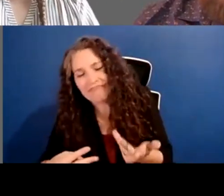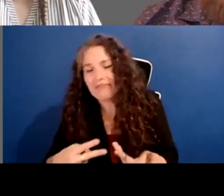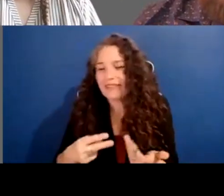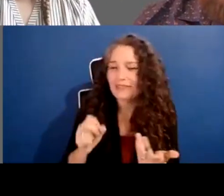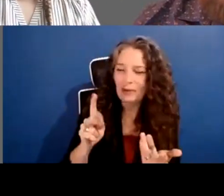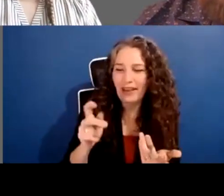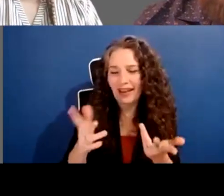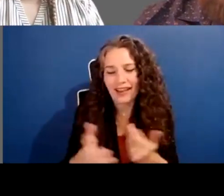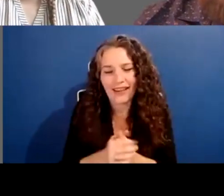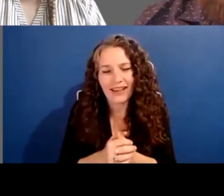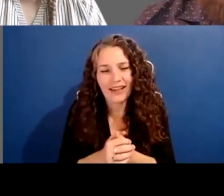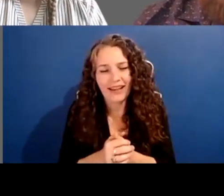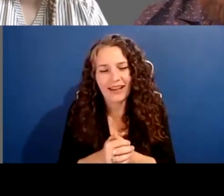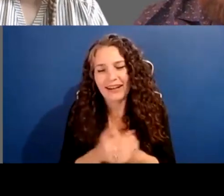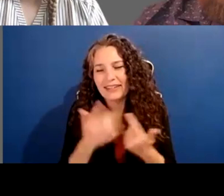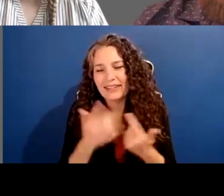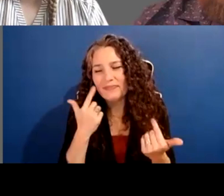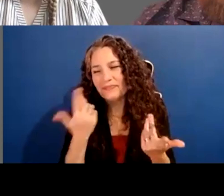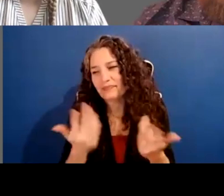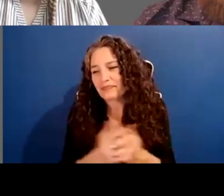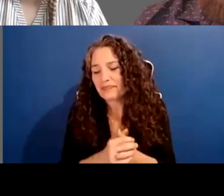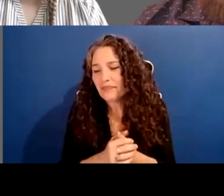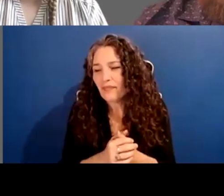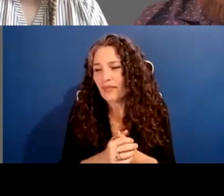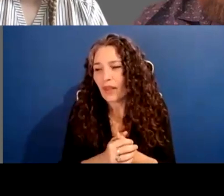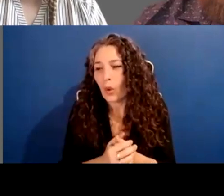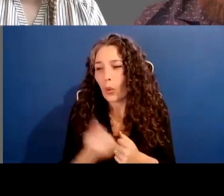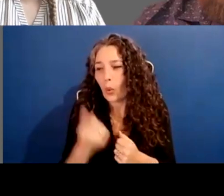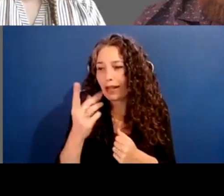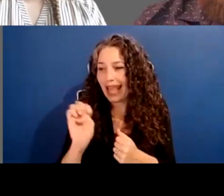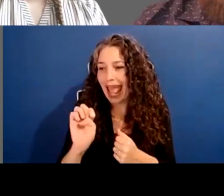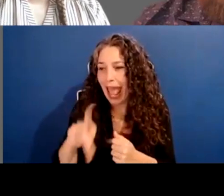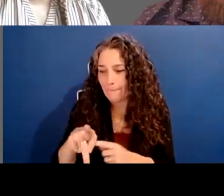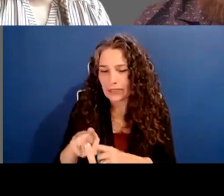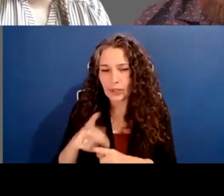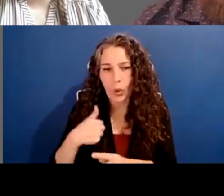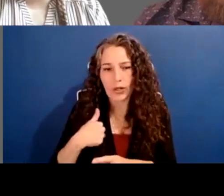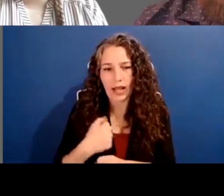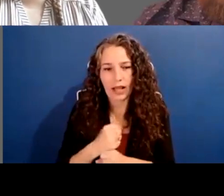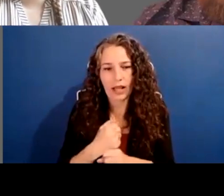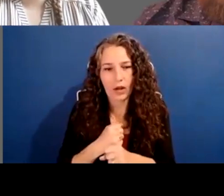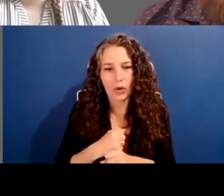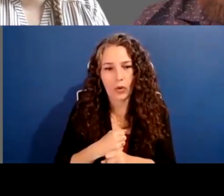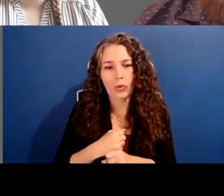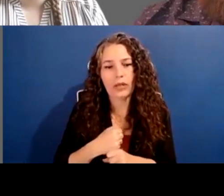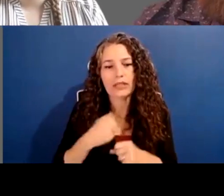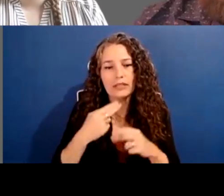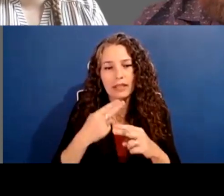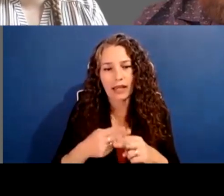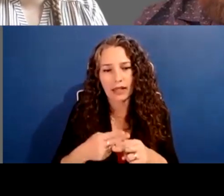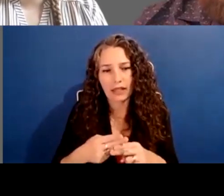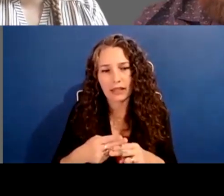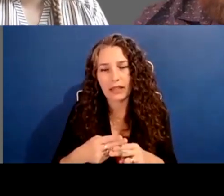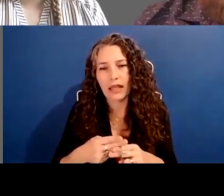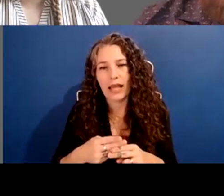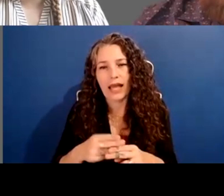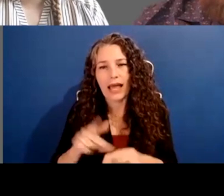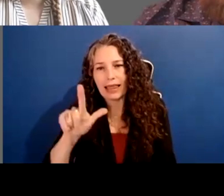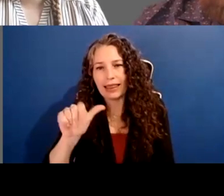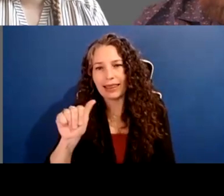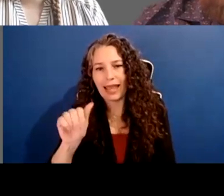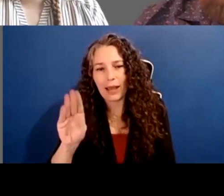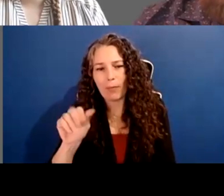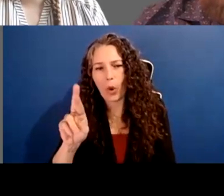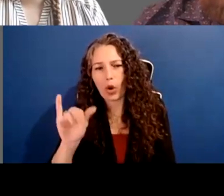example, one of the episodes I produced was titled Laboring for the Puerto Rican Vote. And it was about Puerto Rican